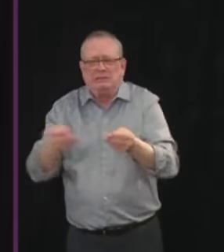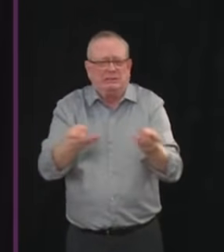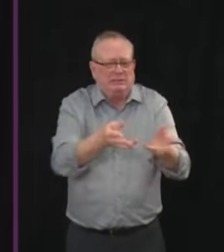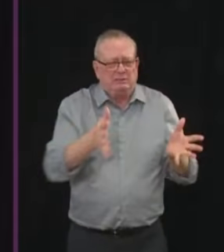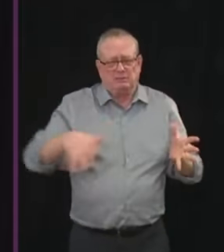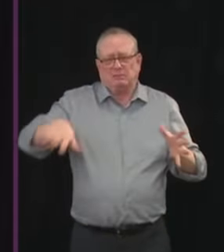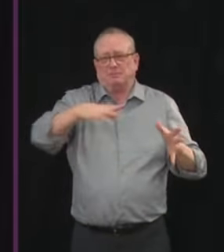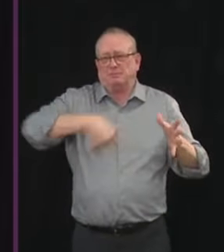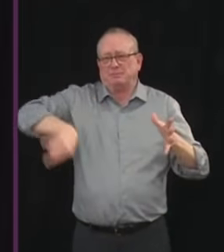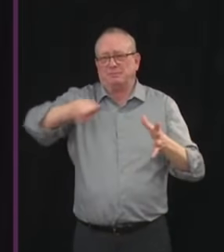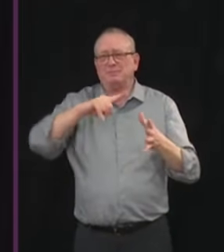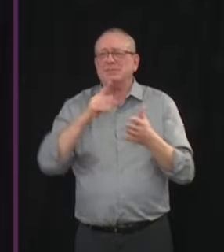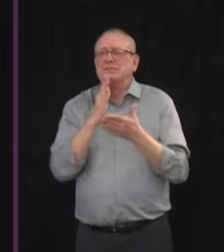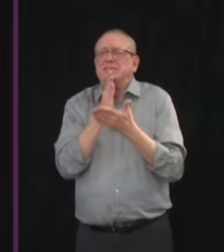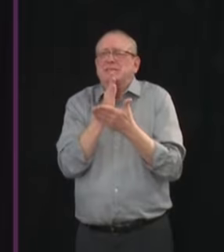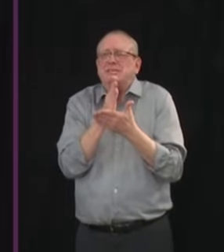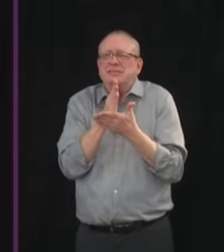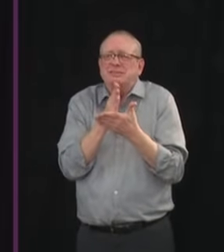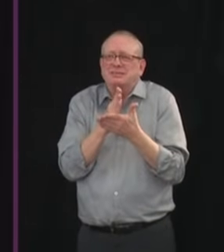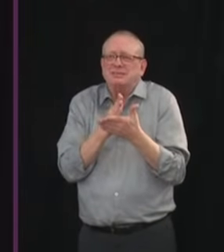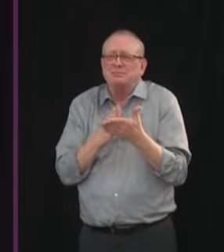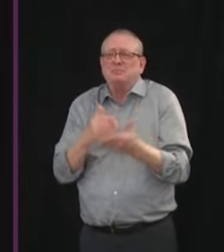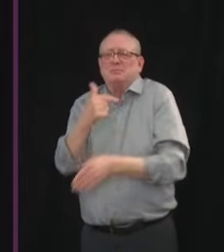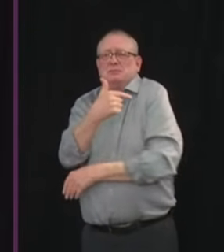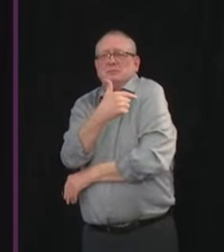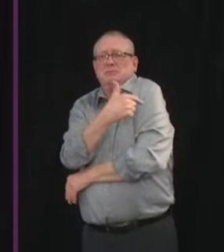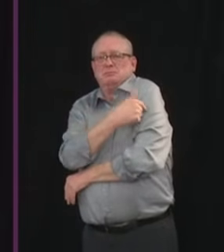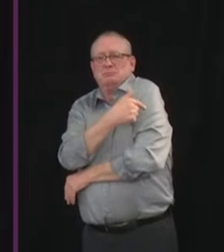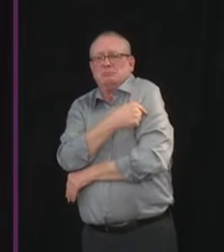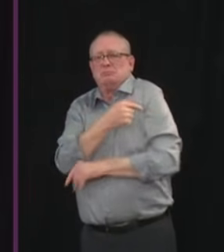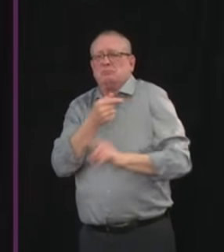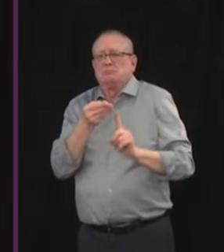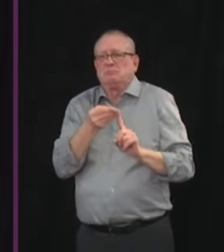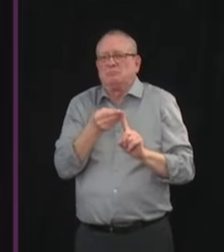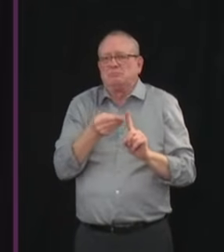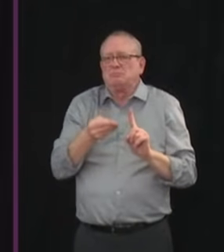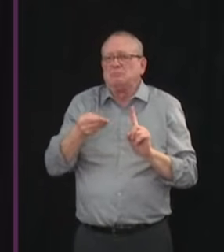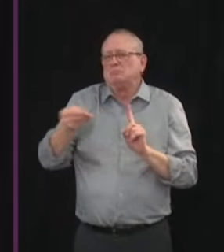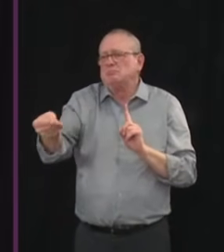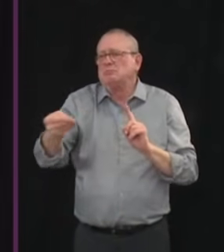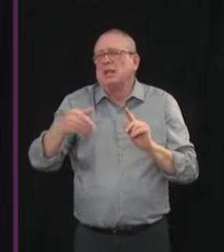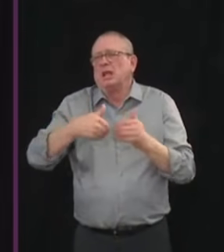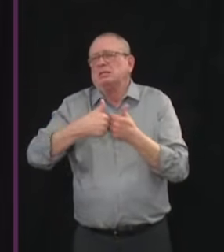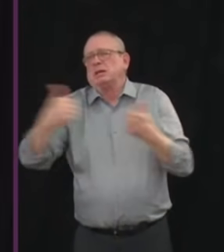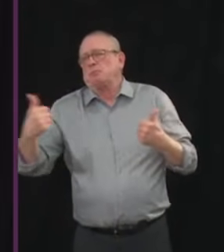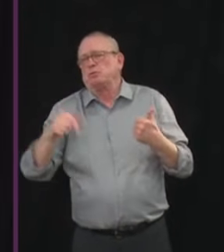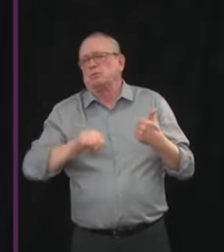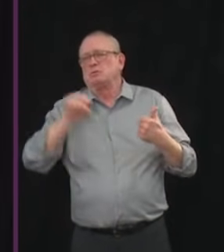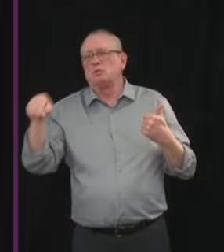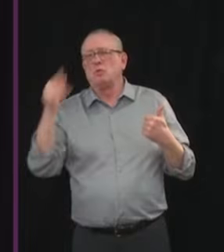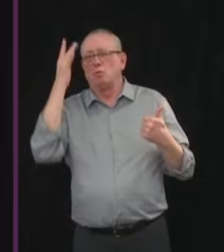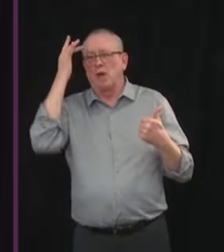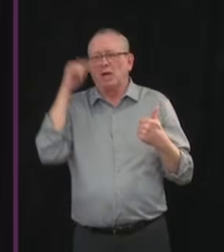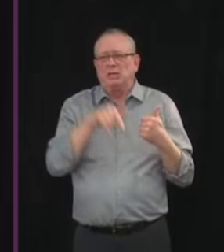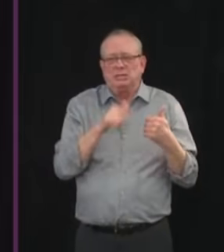in some cases, the vaccine is being administered in separate times due to limited vaccine